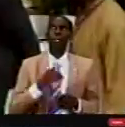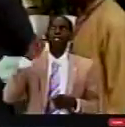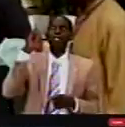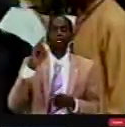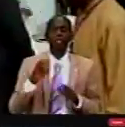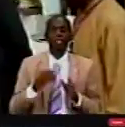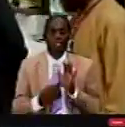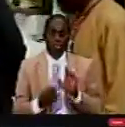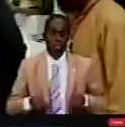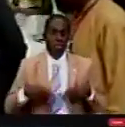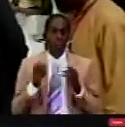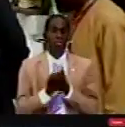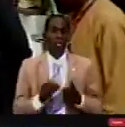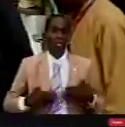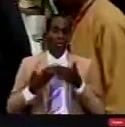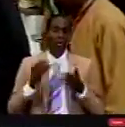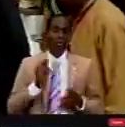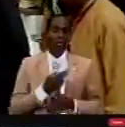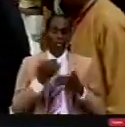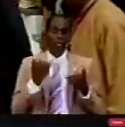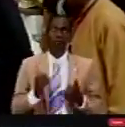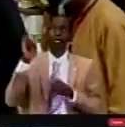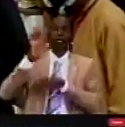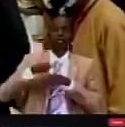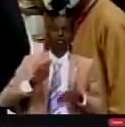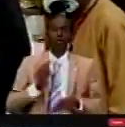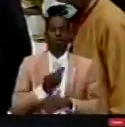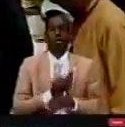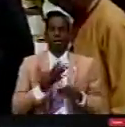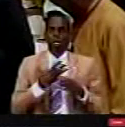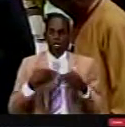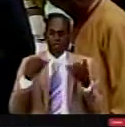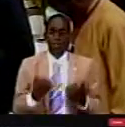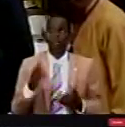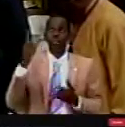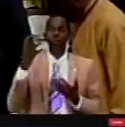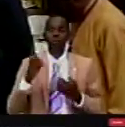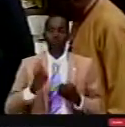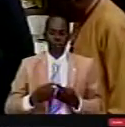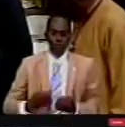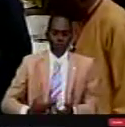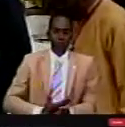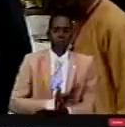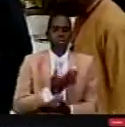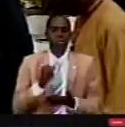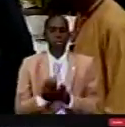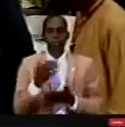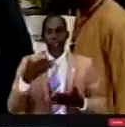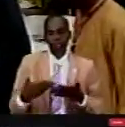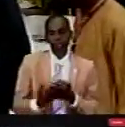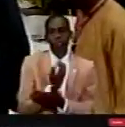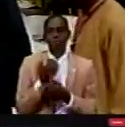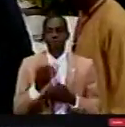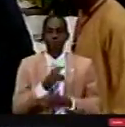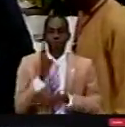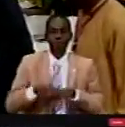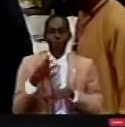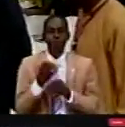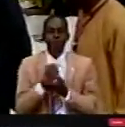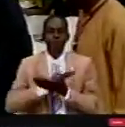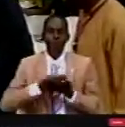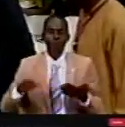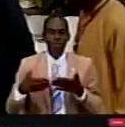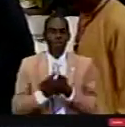he calls to us I want to impart that new nature of sanctification new nature of Holiness into